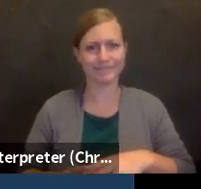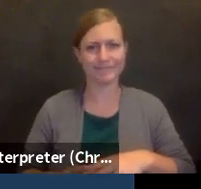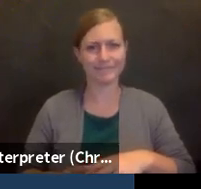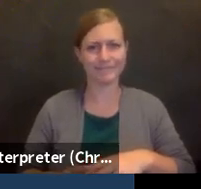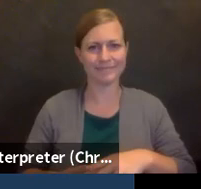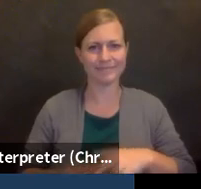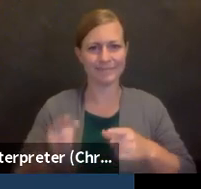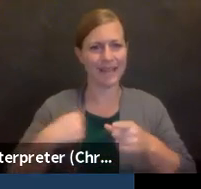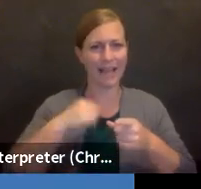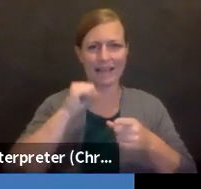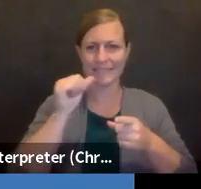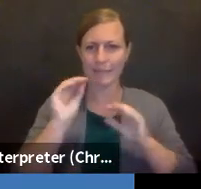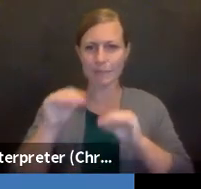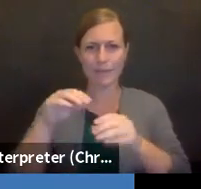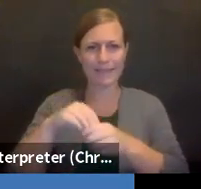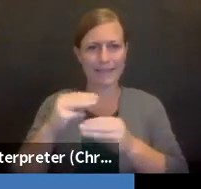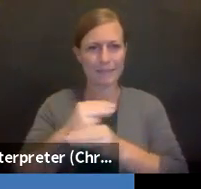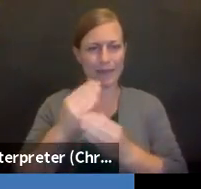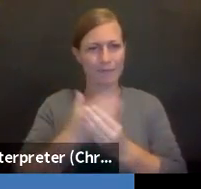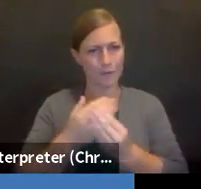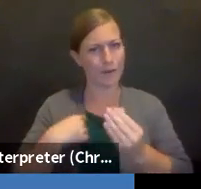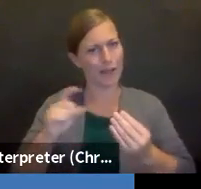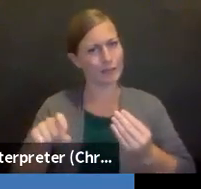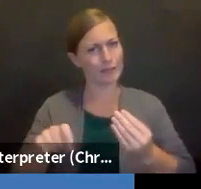I did not put it in the math folder like I should have.